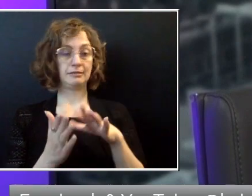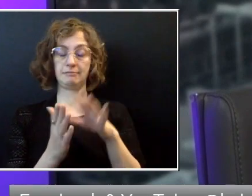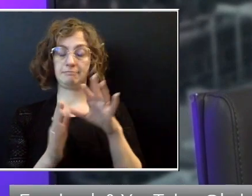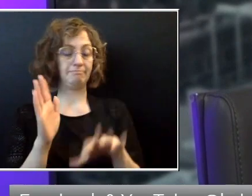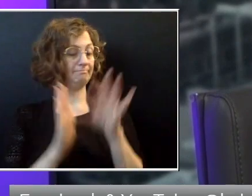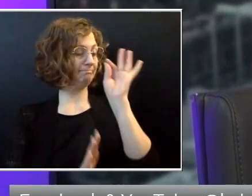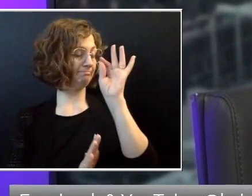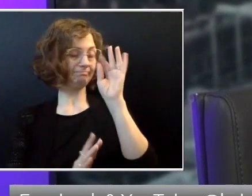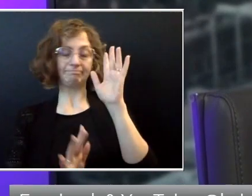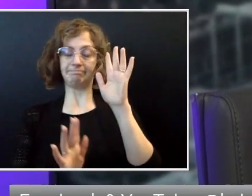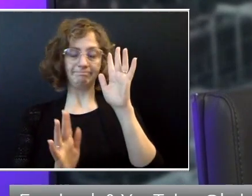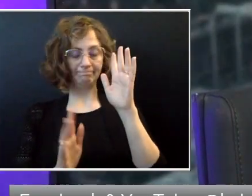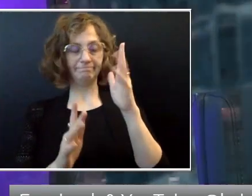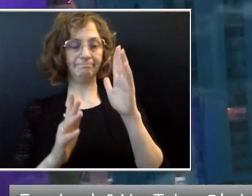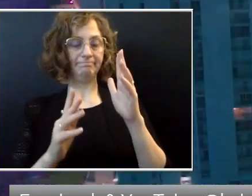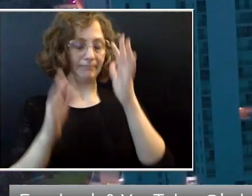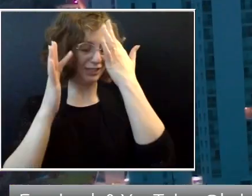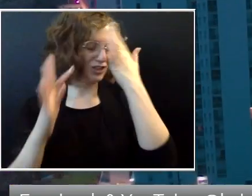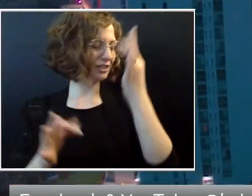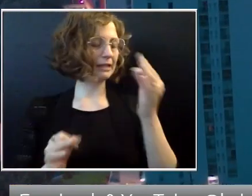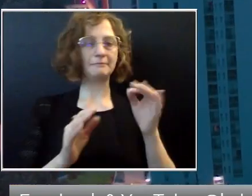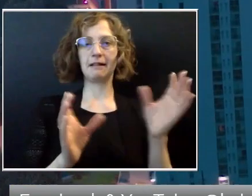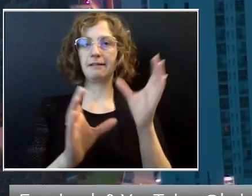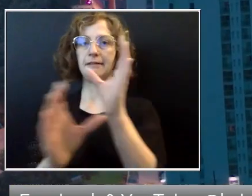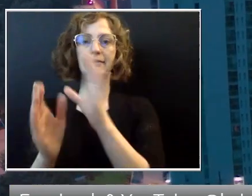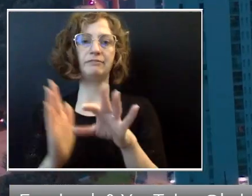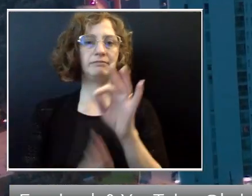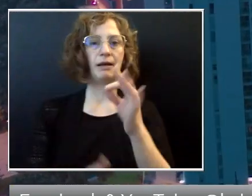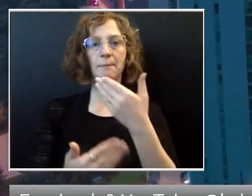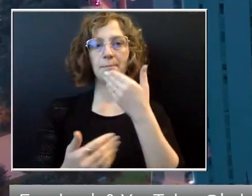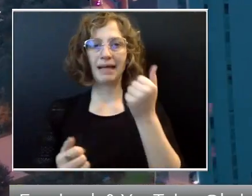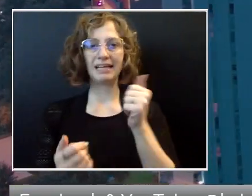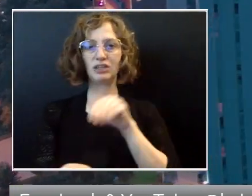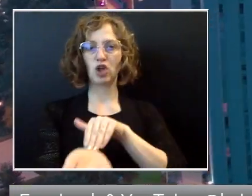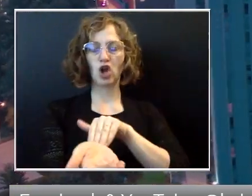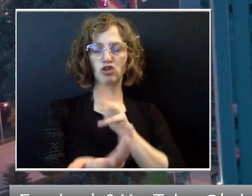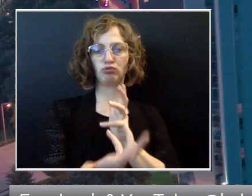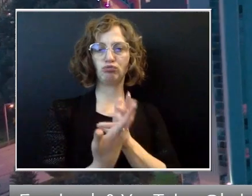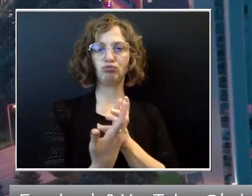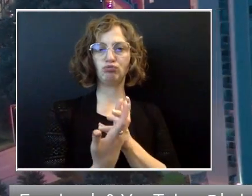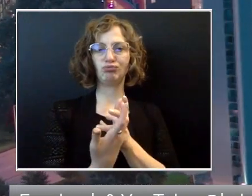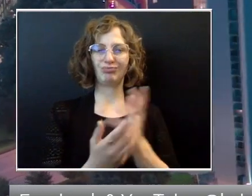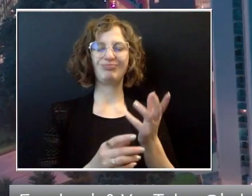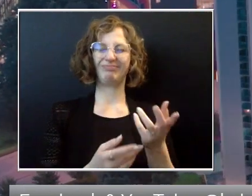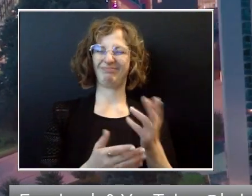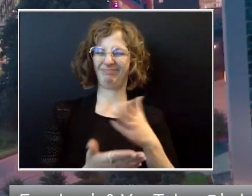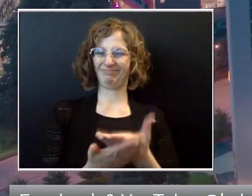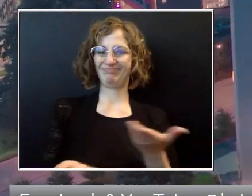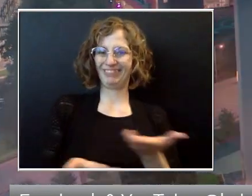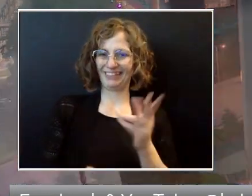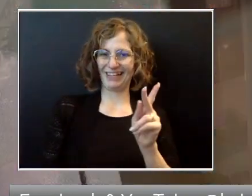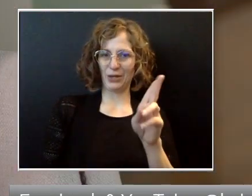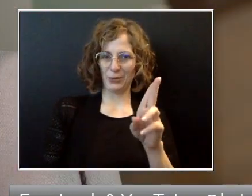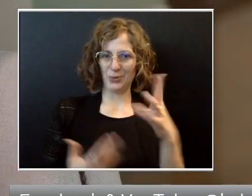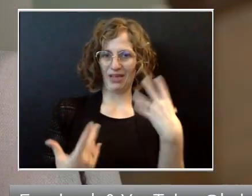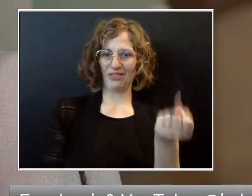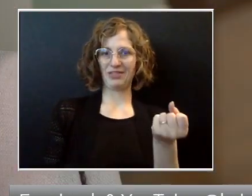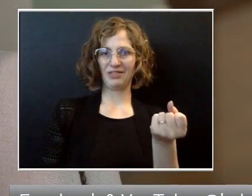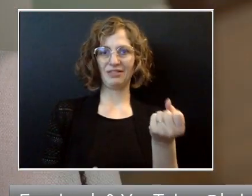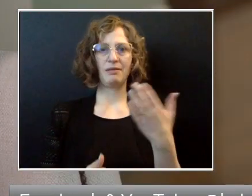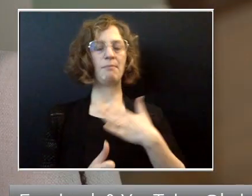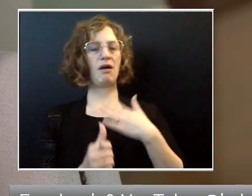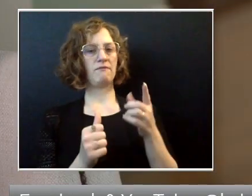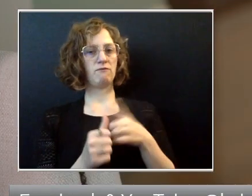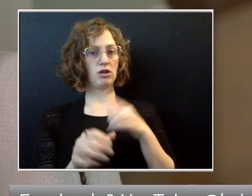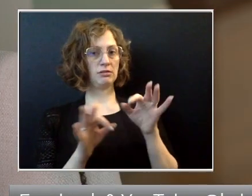the University of Kansas Health System. My initial explanation was you hear of those athletes that are